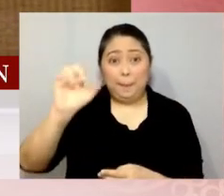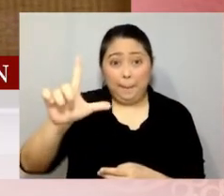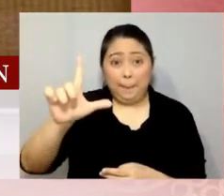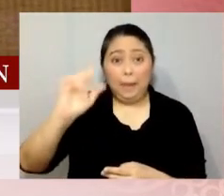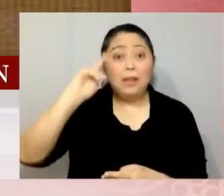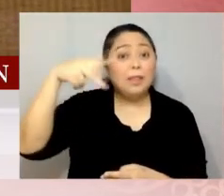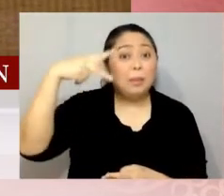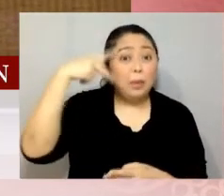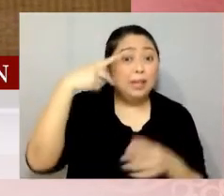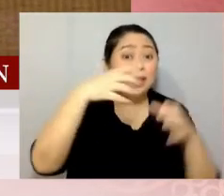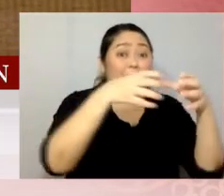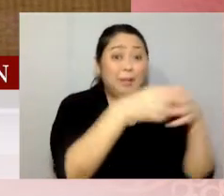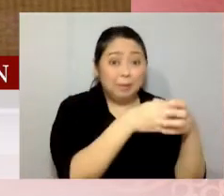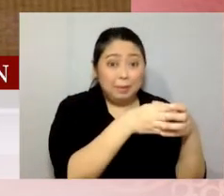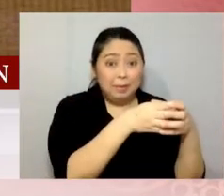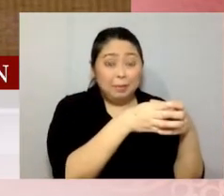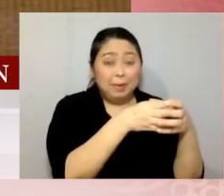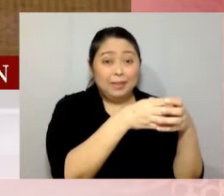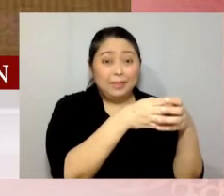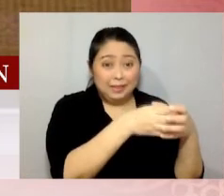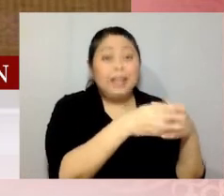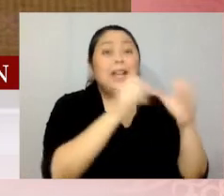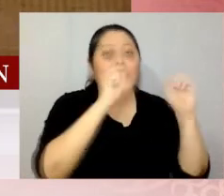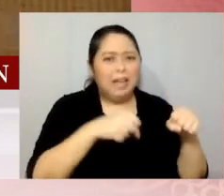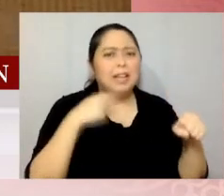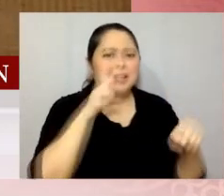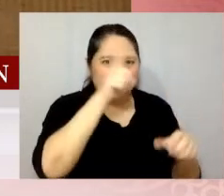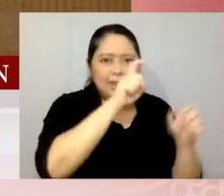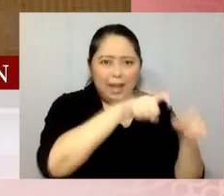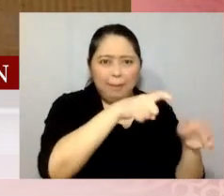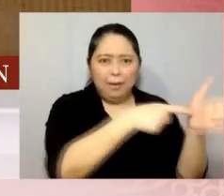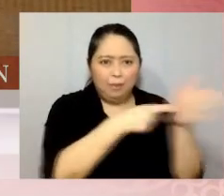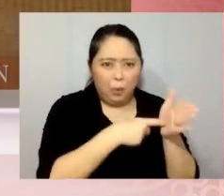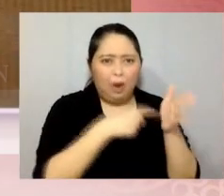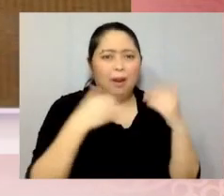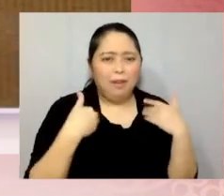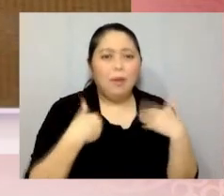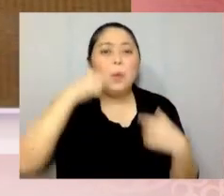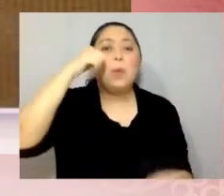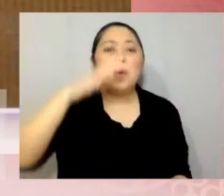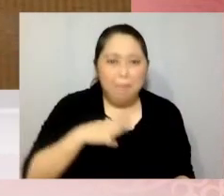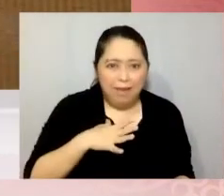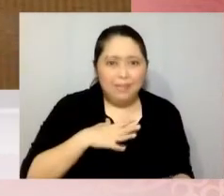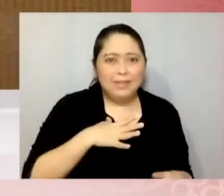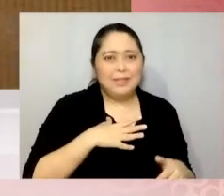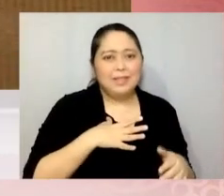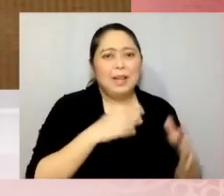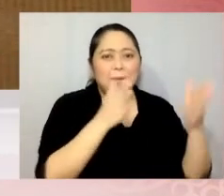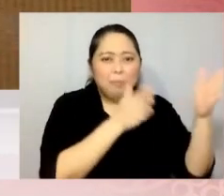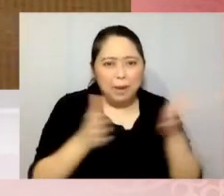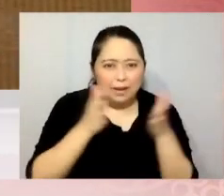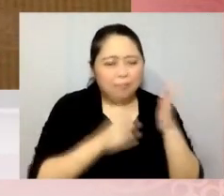the political parties should also have their women's agenda, and that they should ensure that women and the